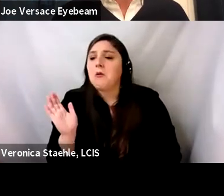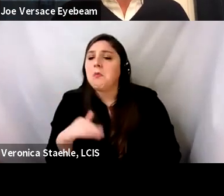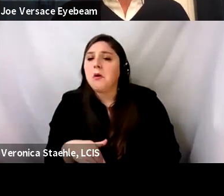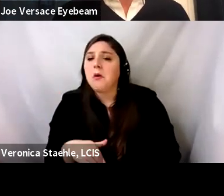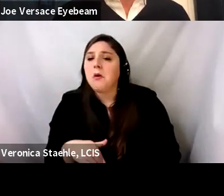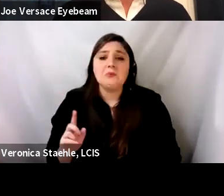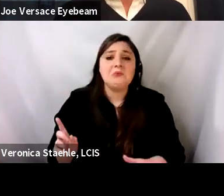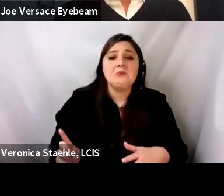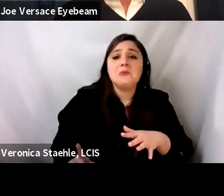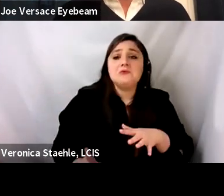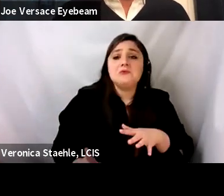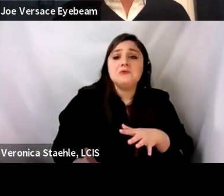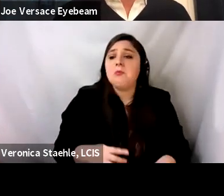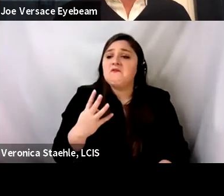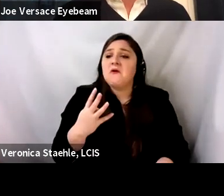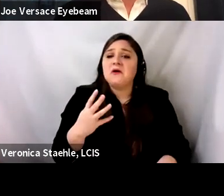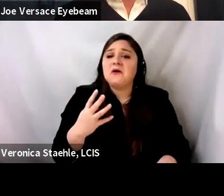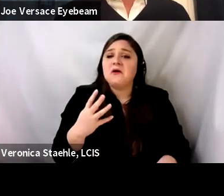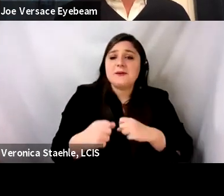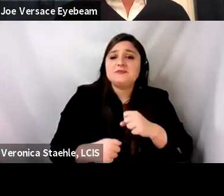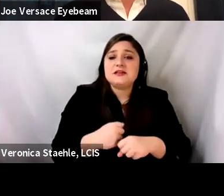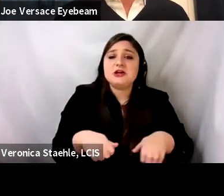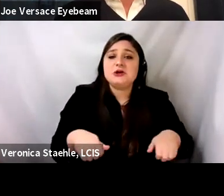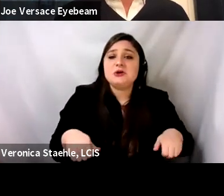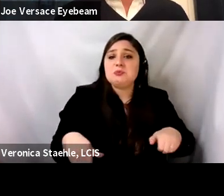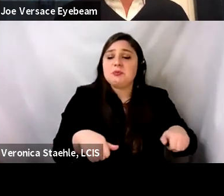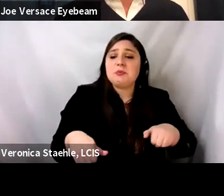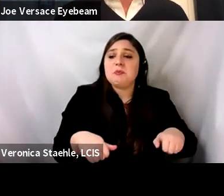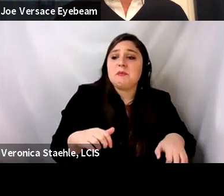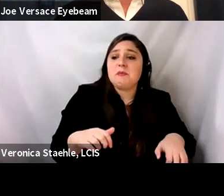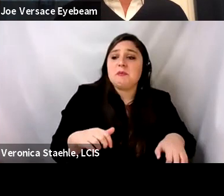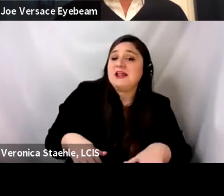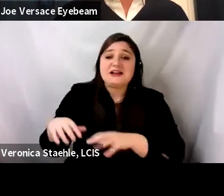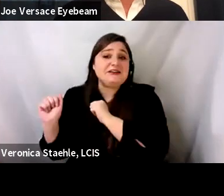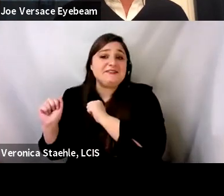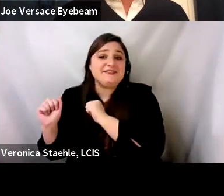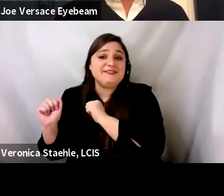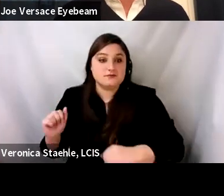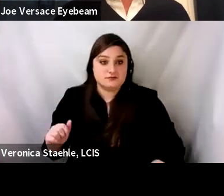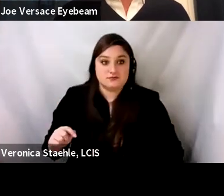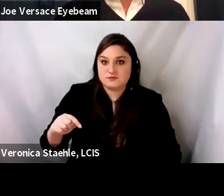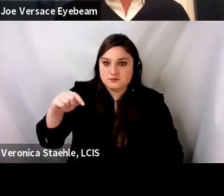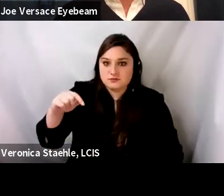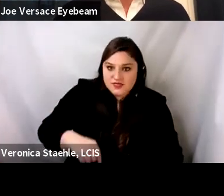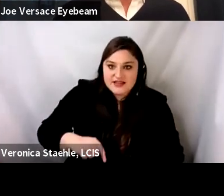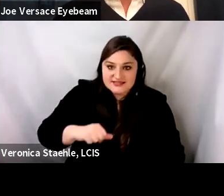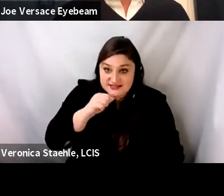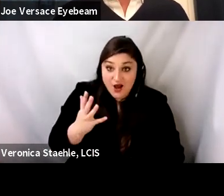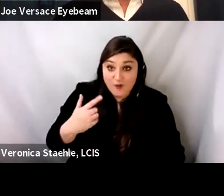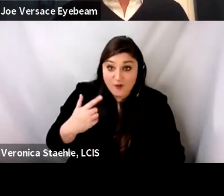cause. This year required folks who were on the board to really check in with their commitment to their